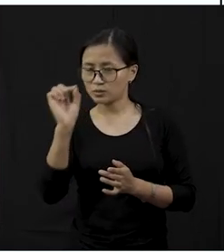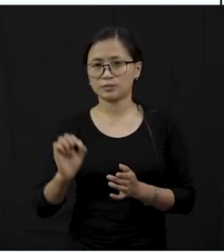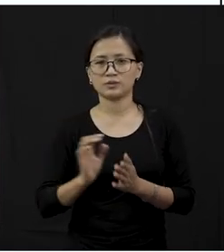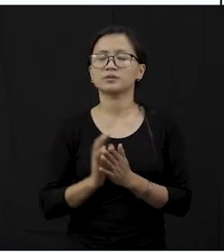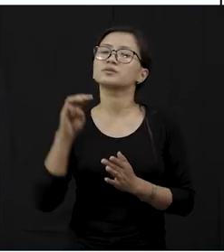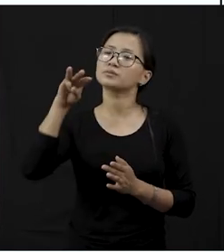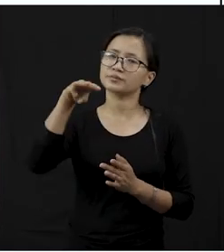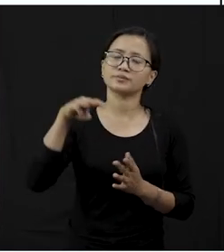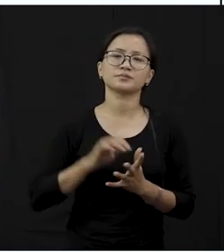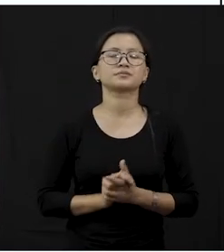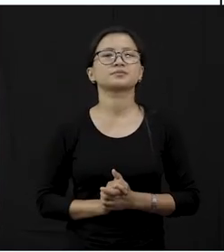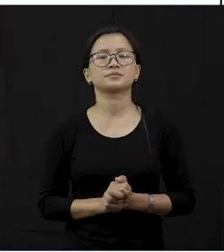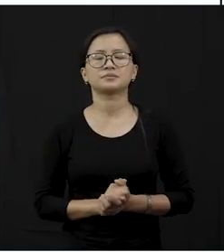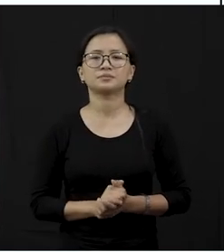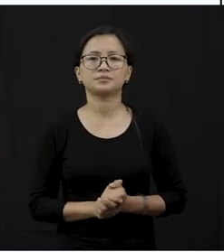comma.